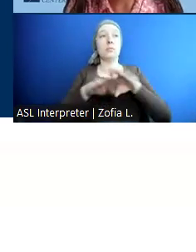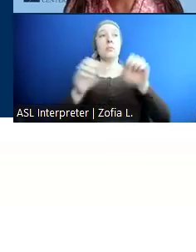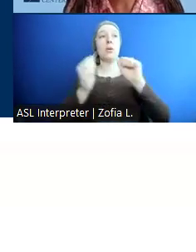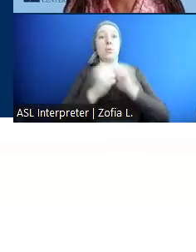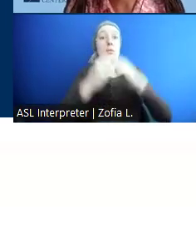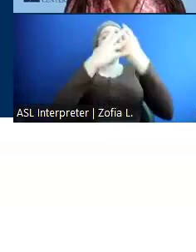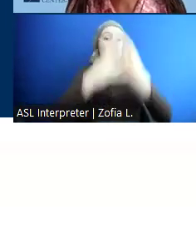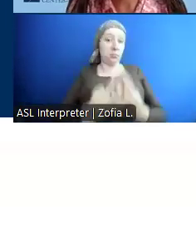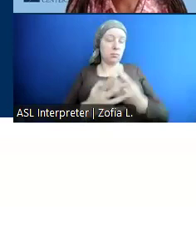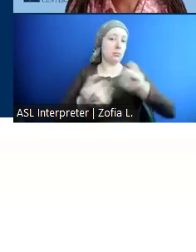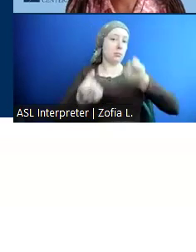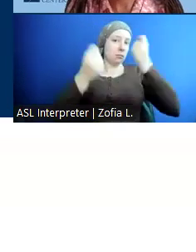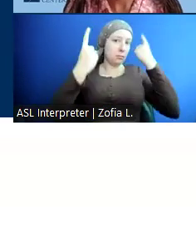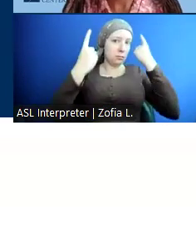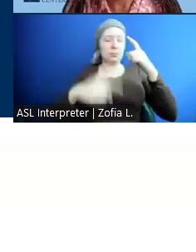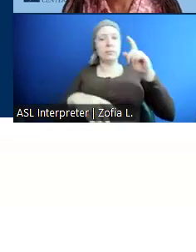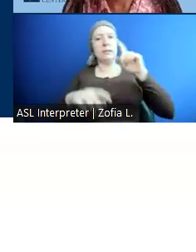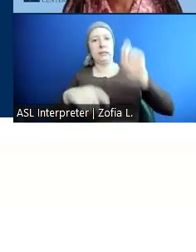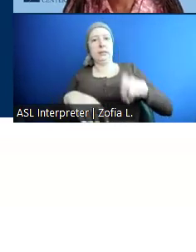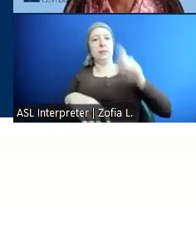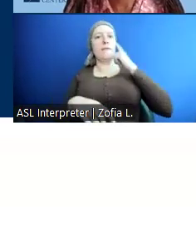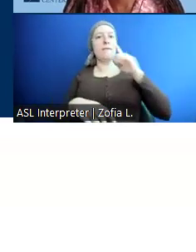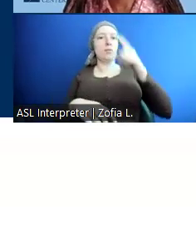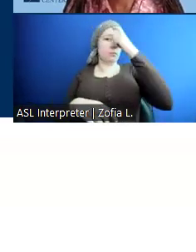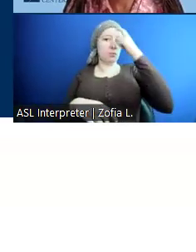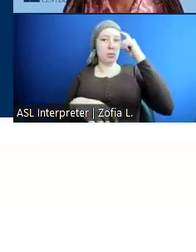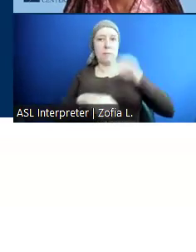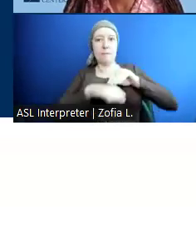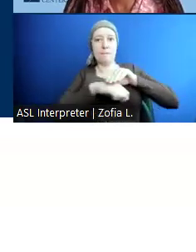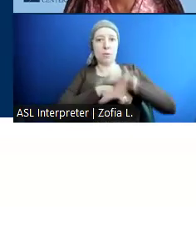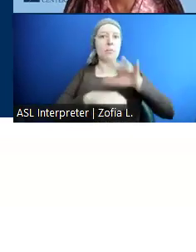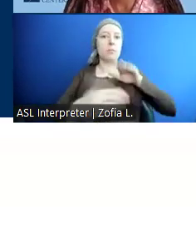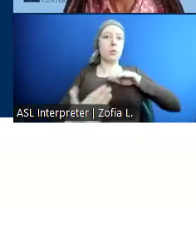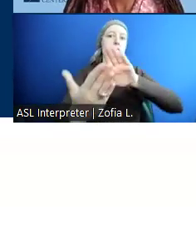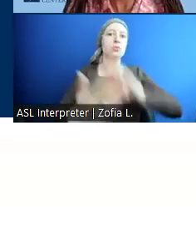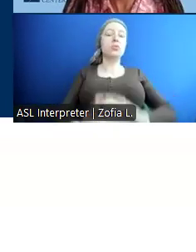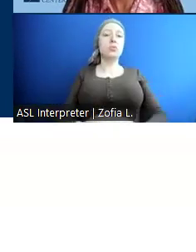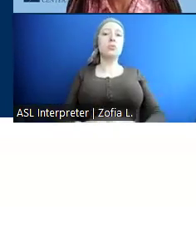and understanding the need for a trauma-informed approach.